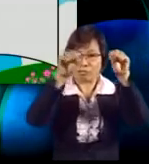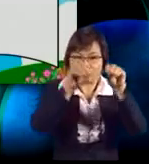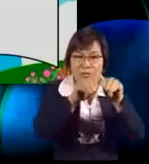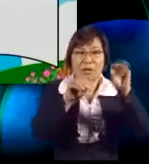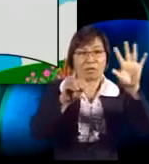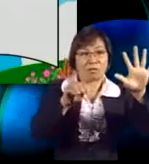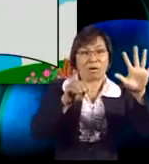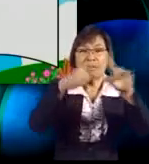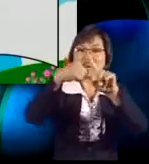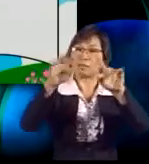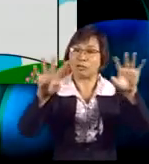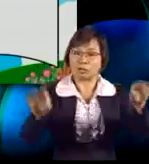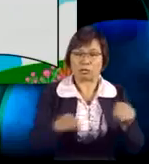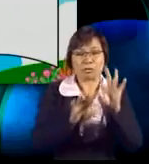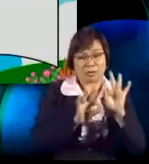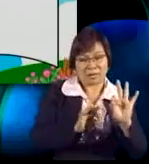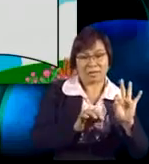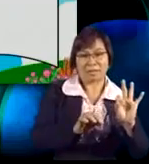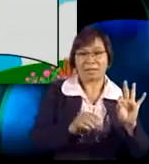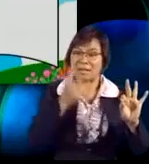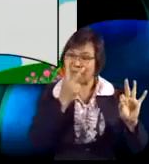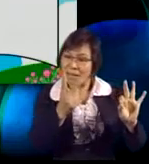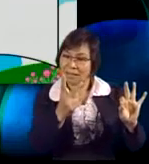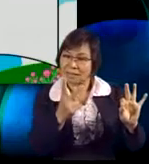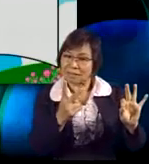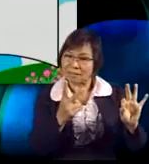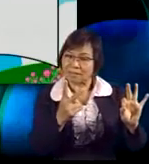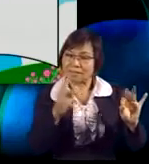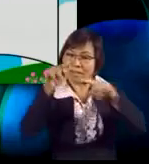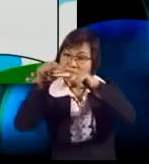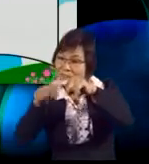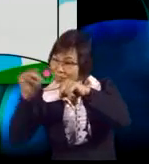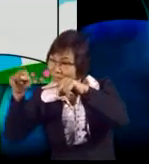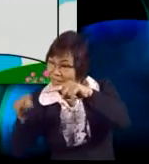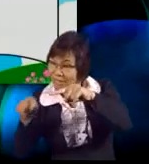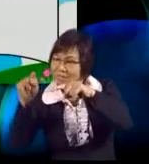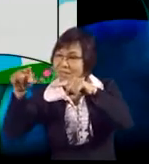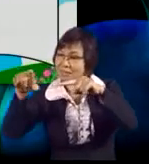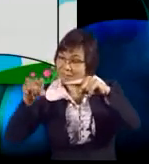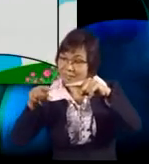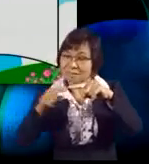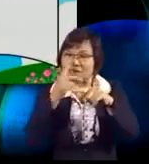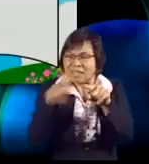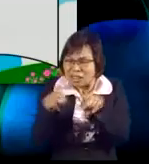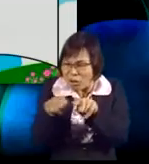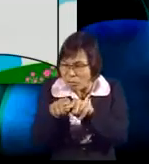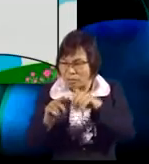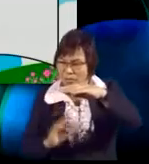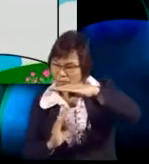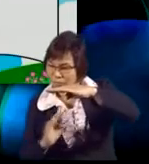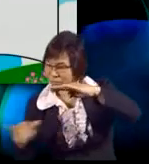numbers. That is, 5 plus 4 equals 9. Then, we look at the two